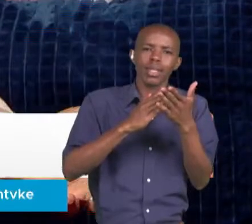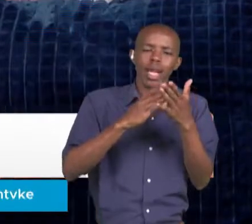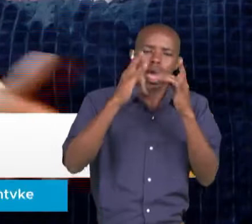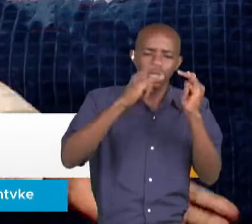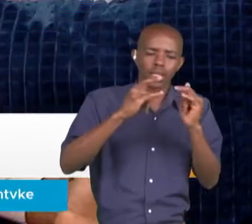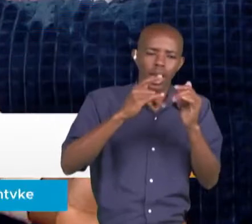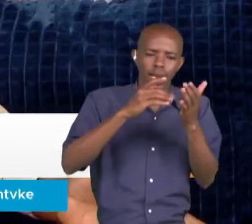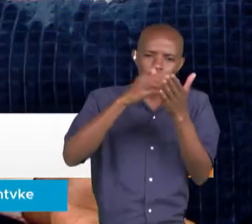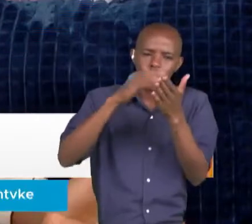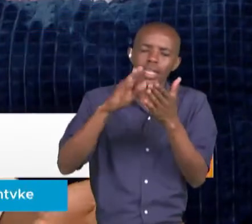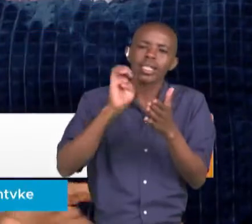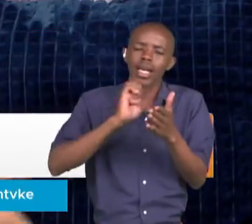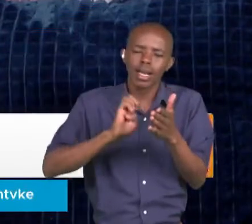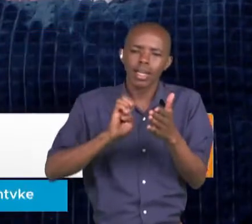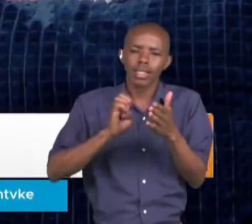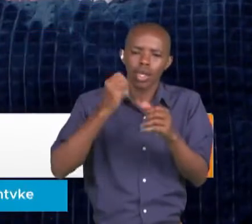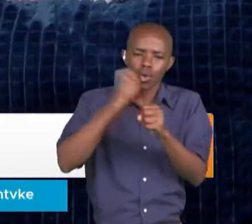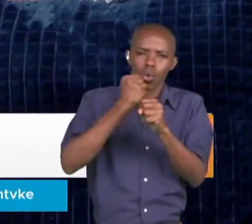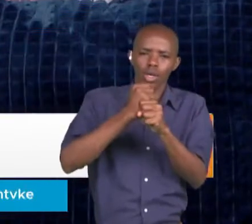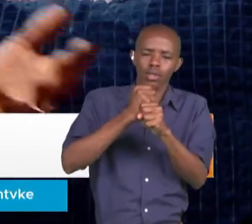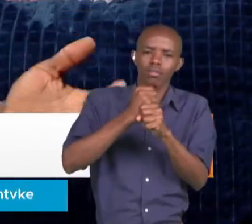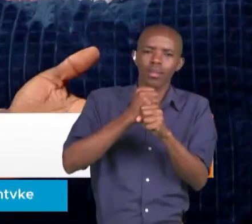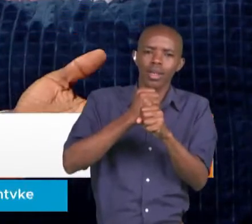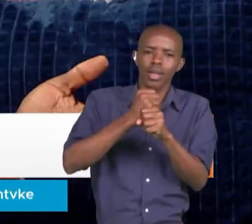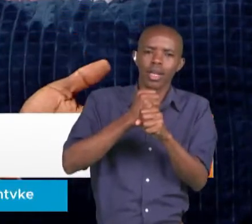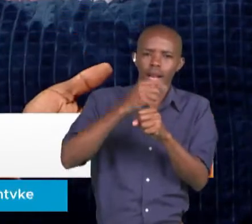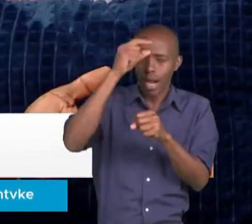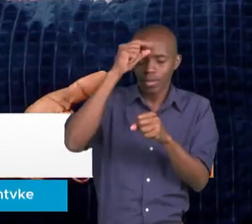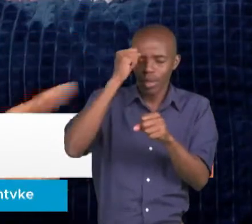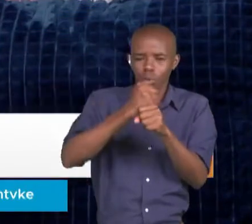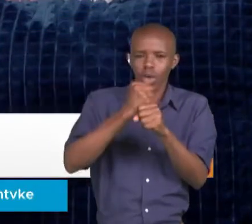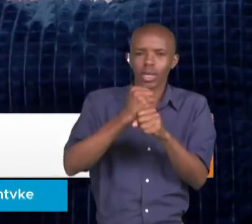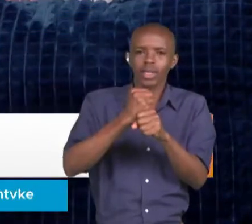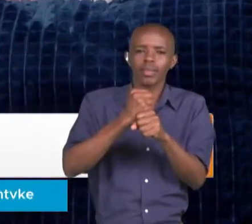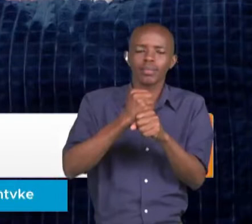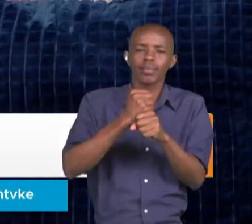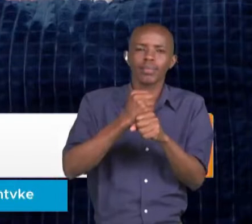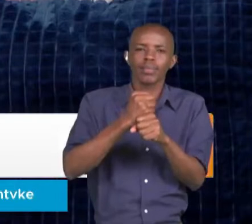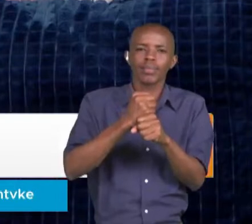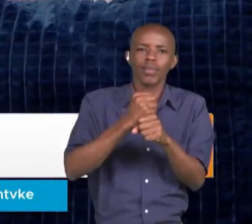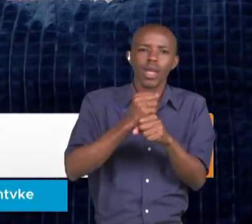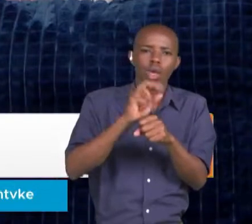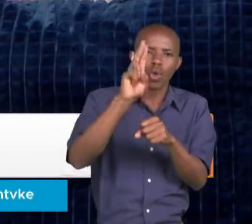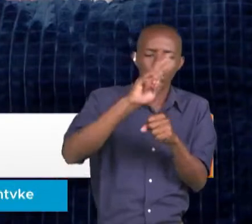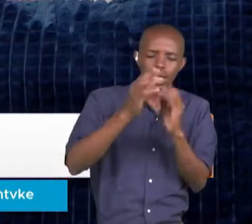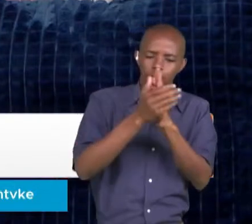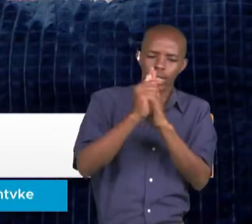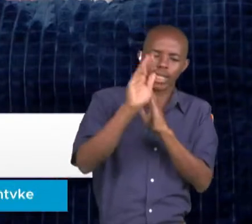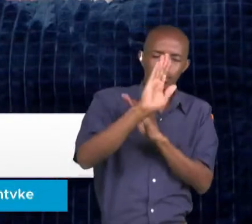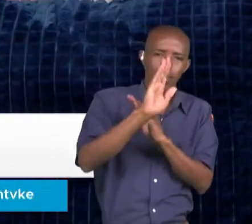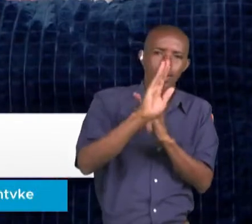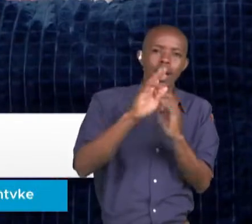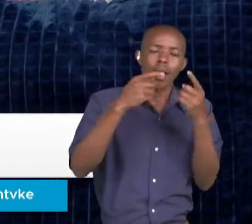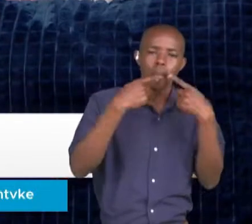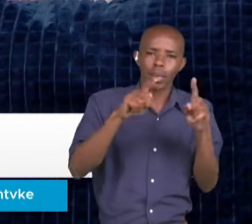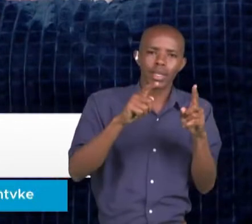elders to do the work of government? Mm-hmm. I am not averse to us, using their skills. But at the end of the day,